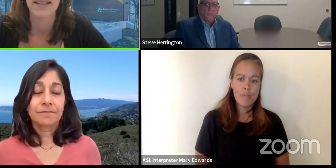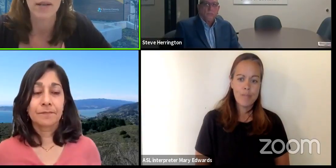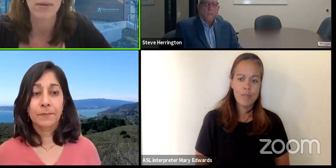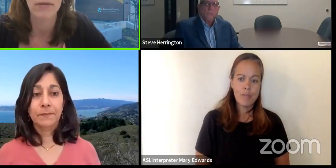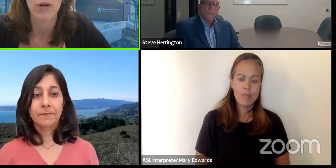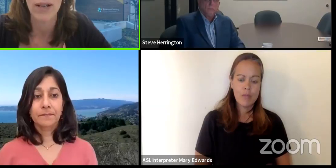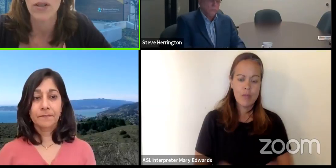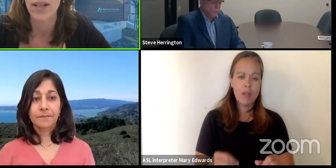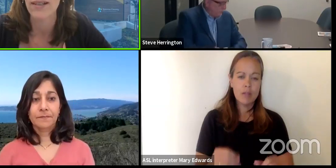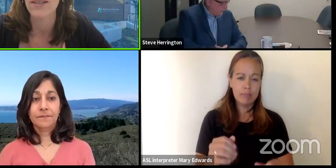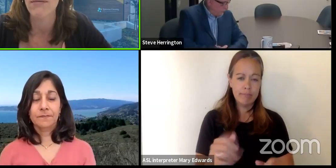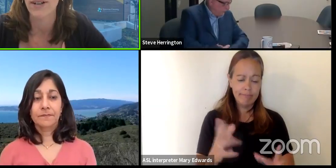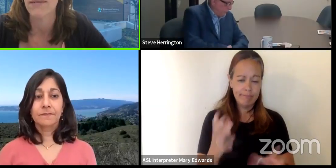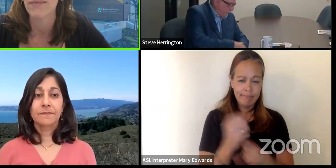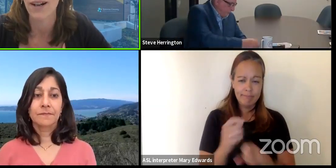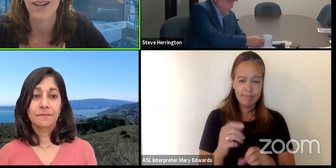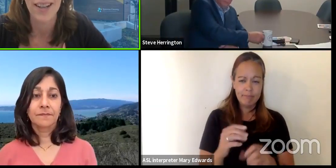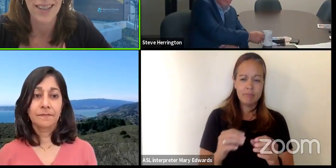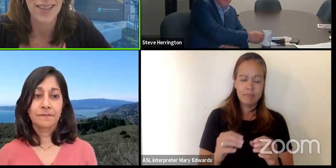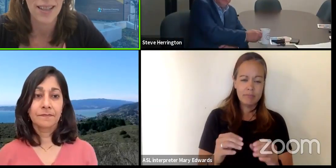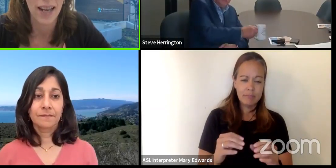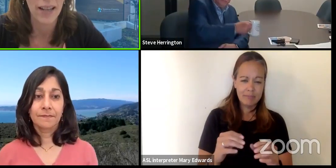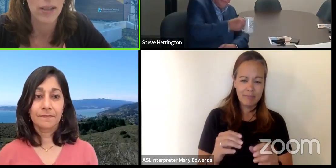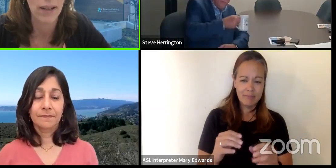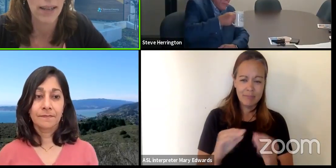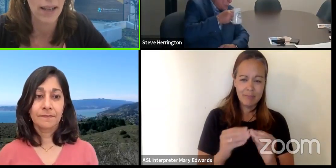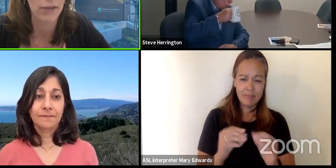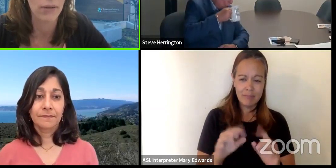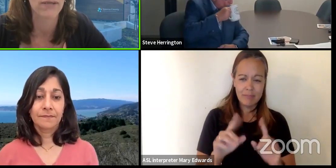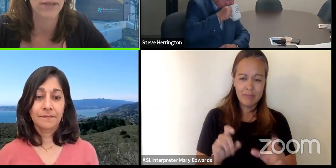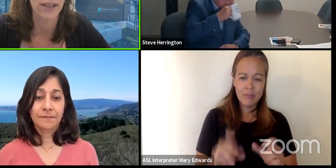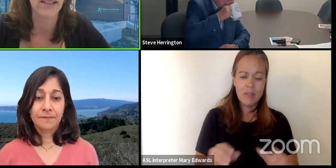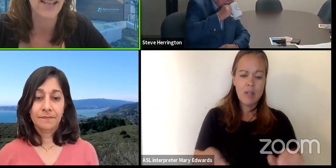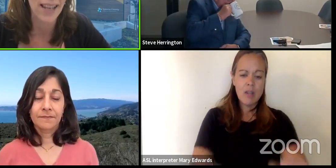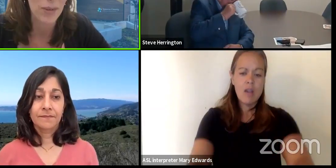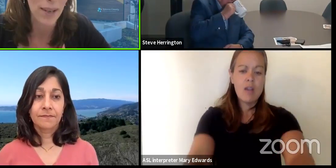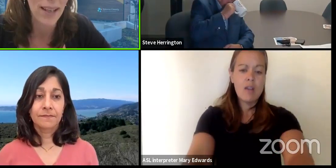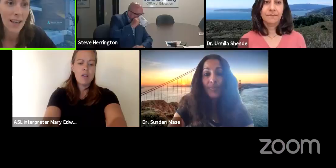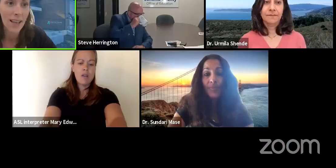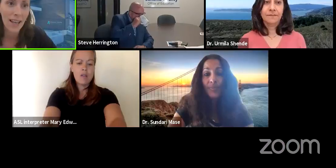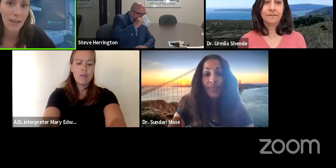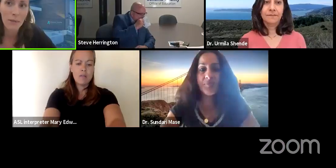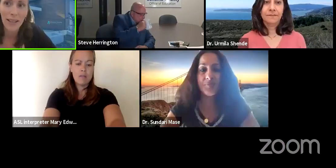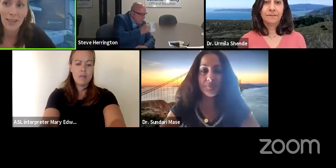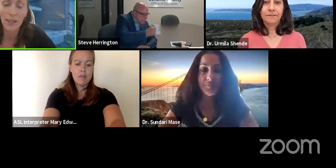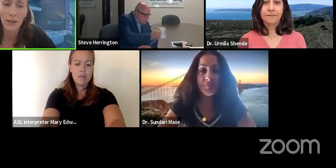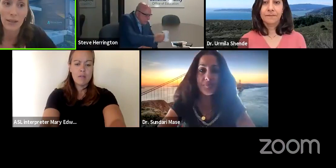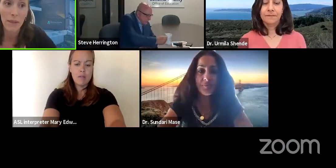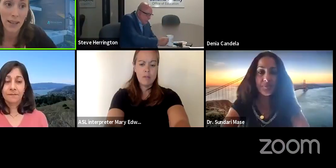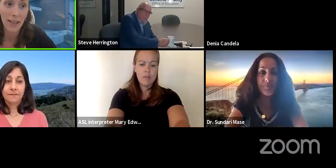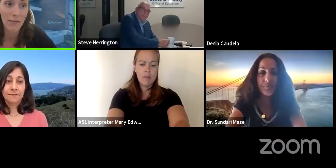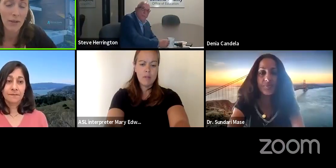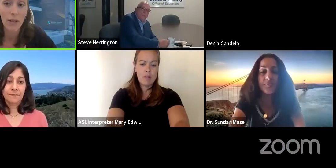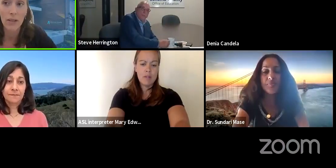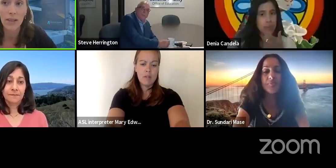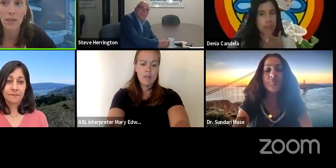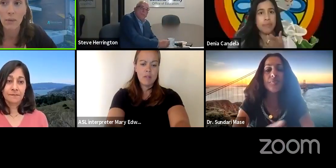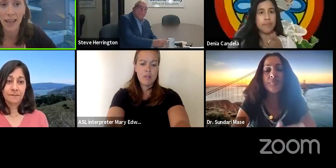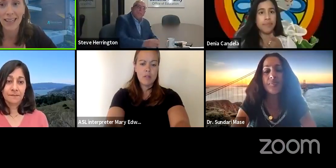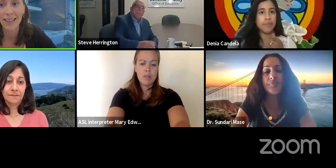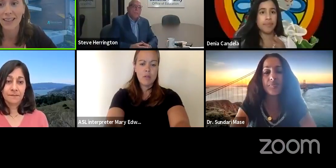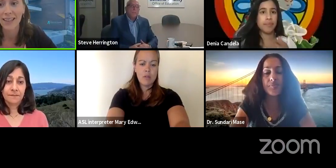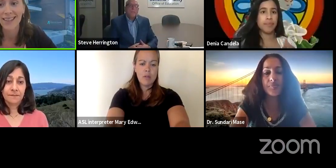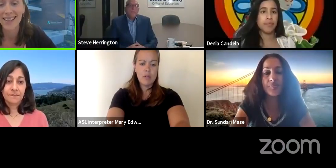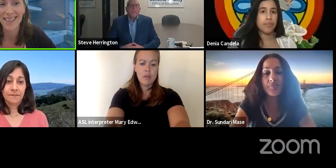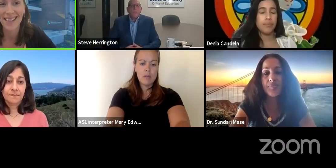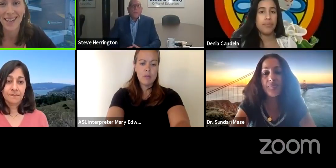receiving a number of questions from our audience tonight so i thank everyone for their engagement and we will get to as many of the questions as